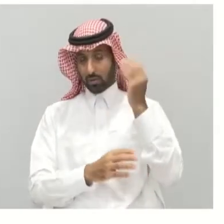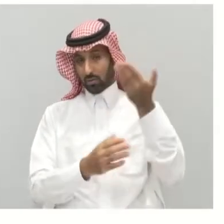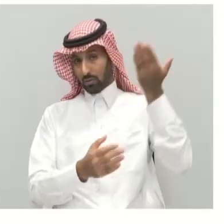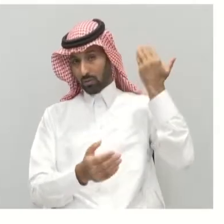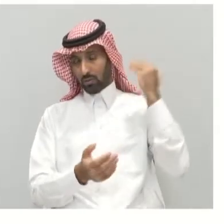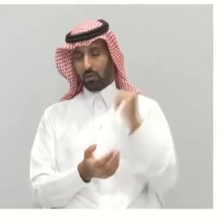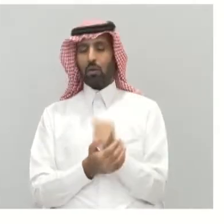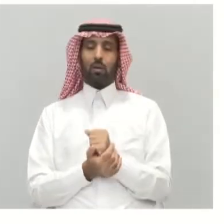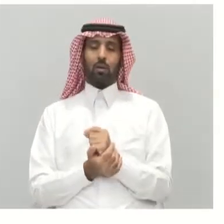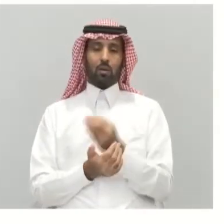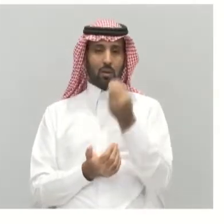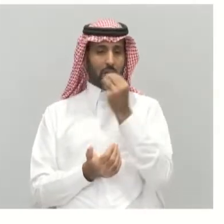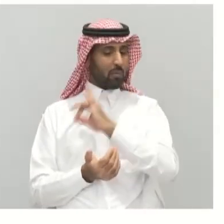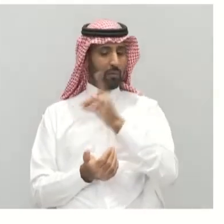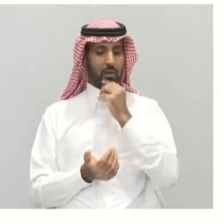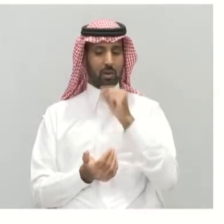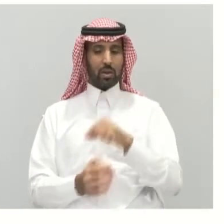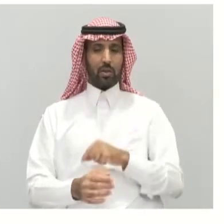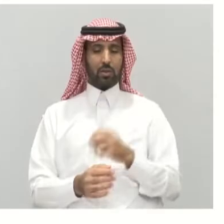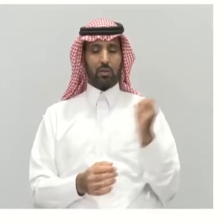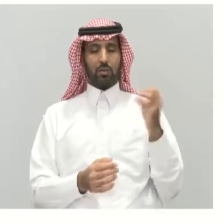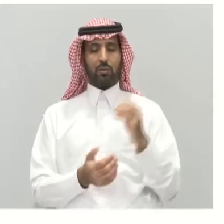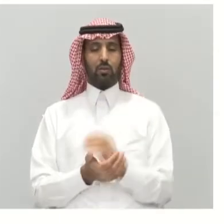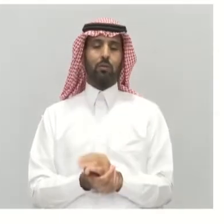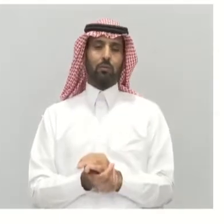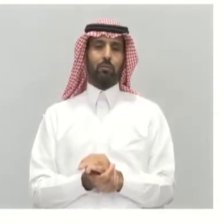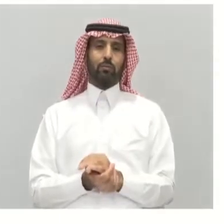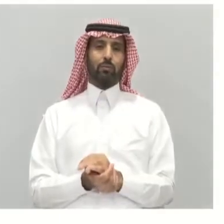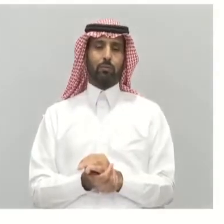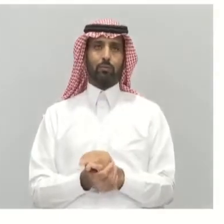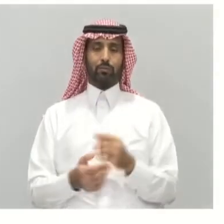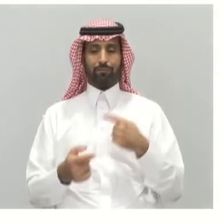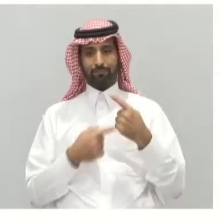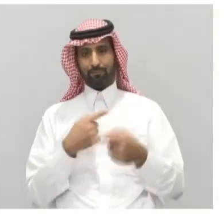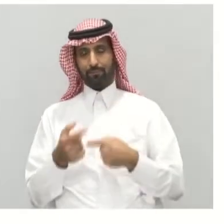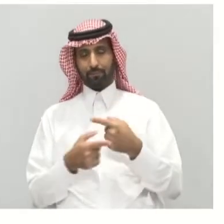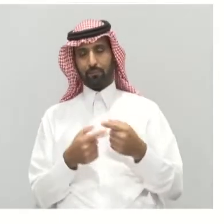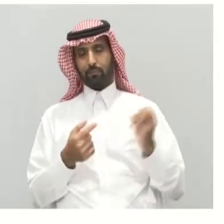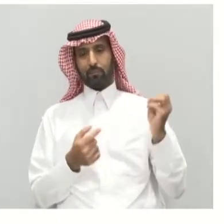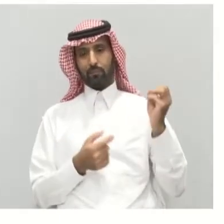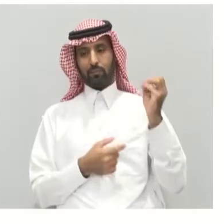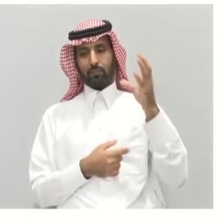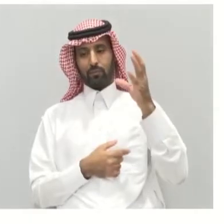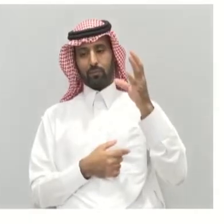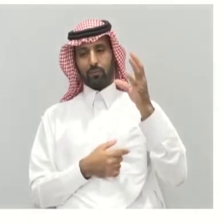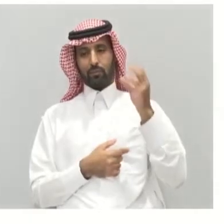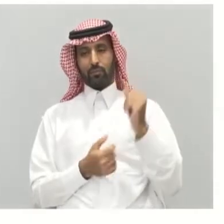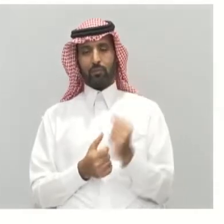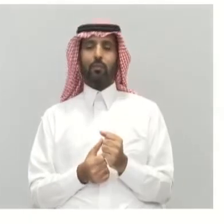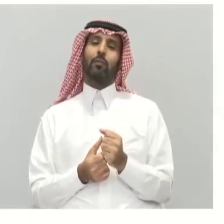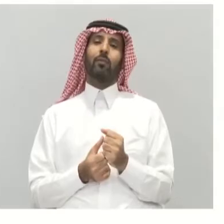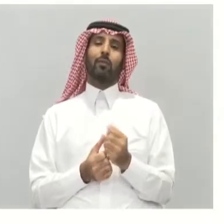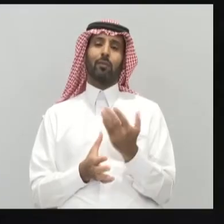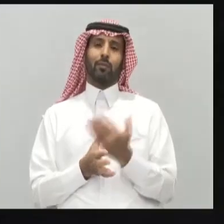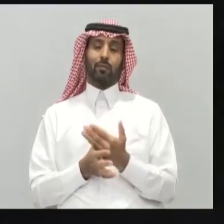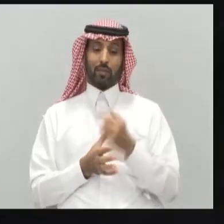near past. I haven't eaten anything this morning. So we are still in the morning. So that's why